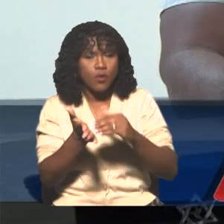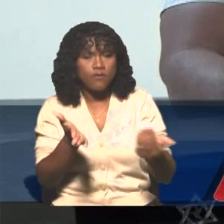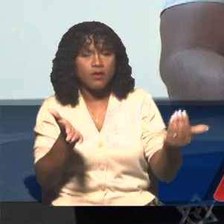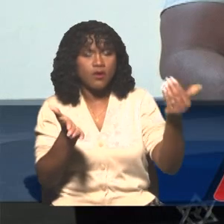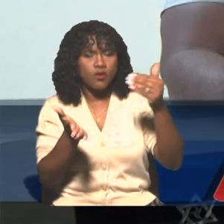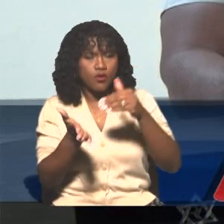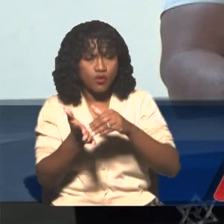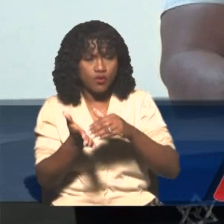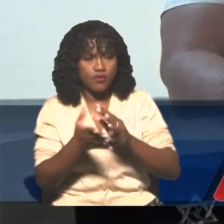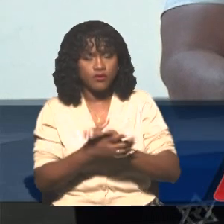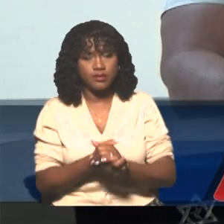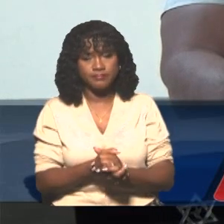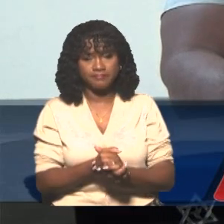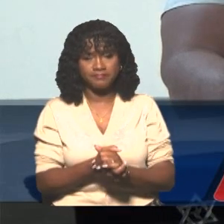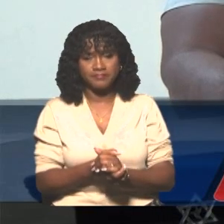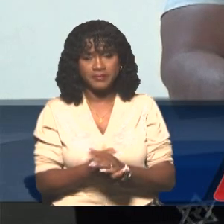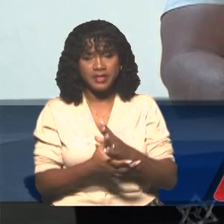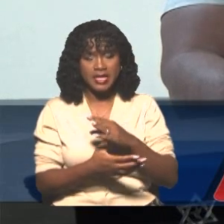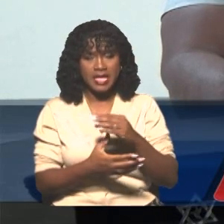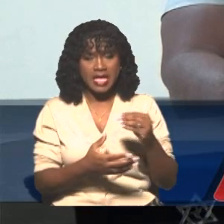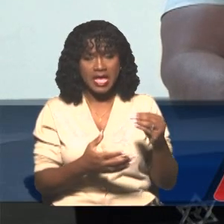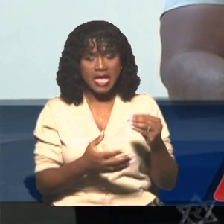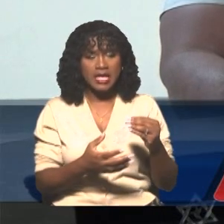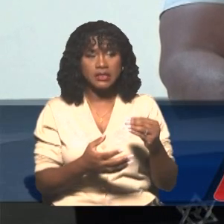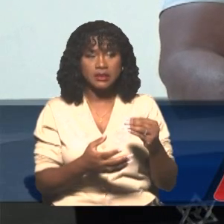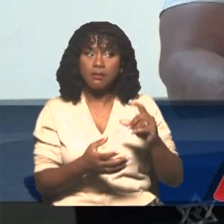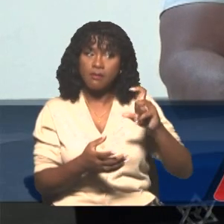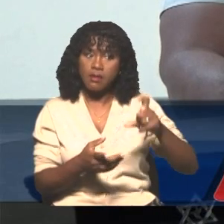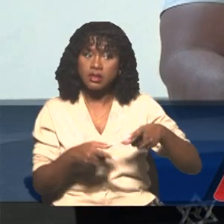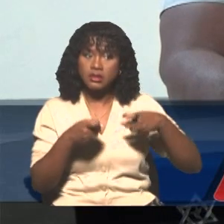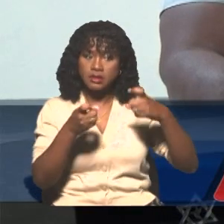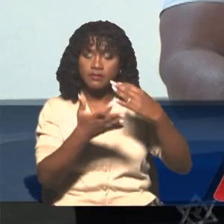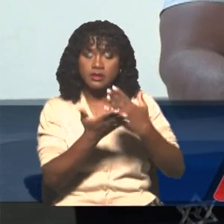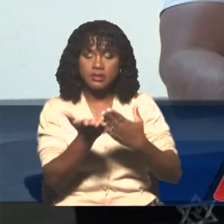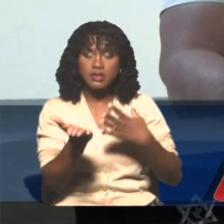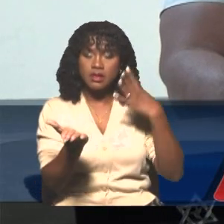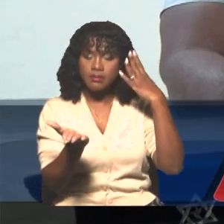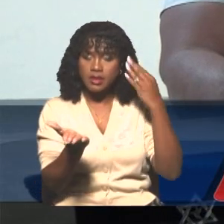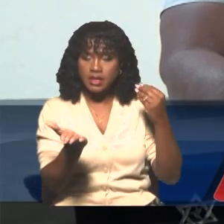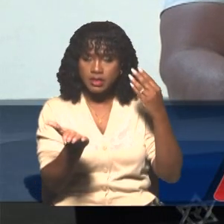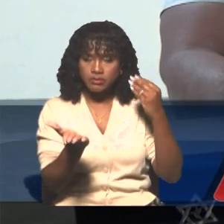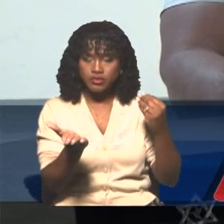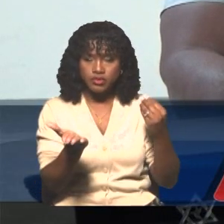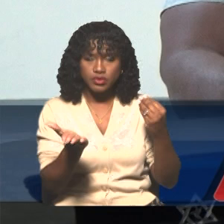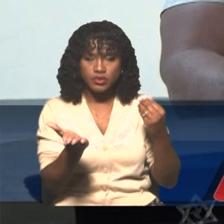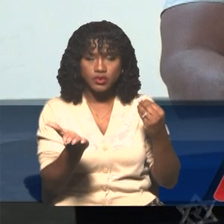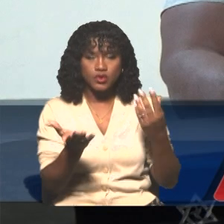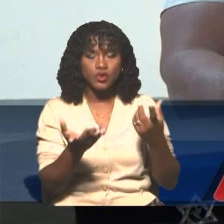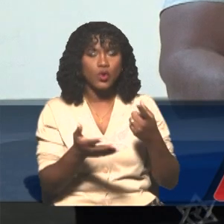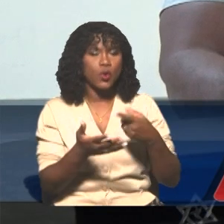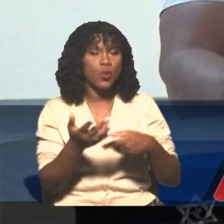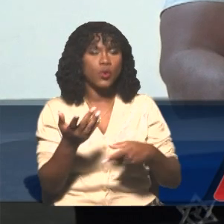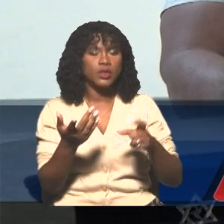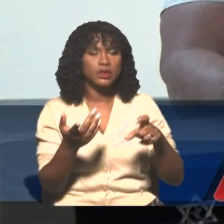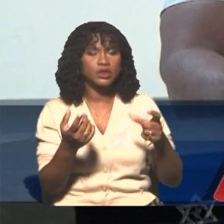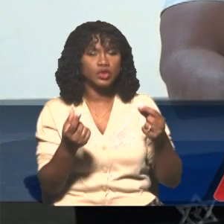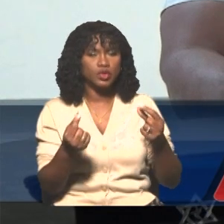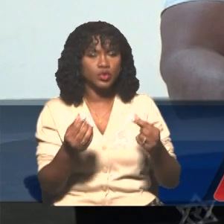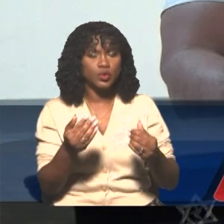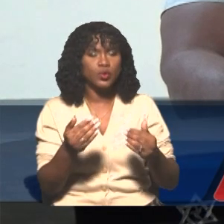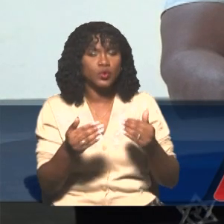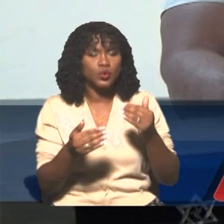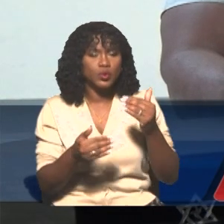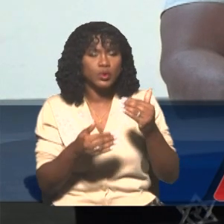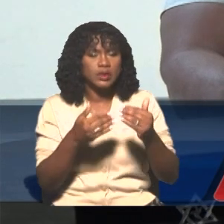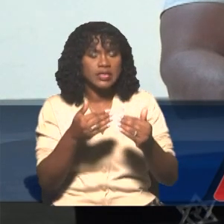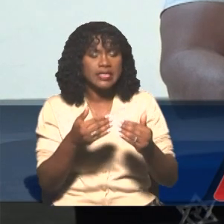and also gradual exposure. So what would usually happen is that we would gradually introduce